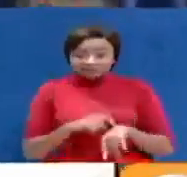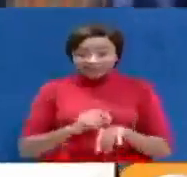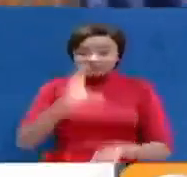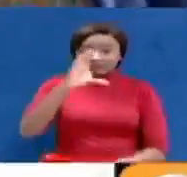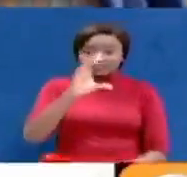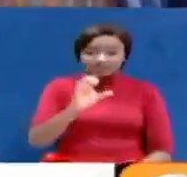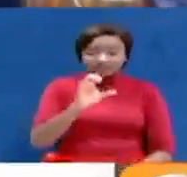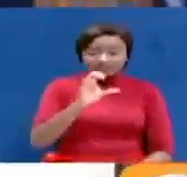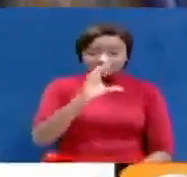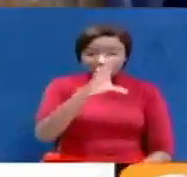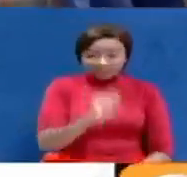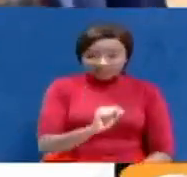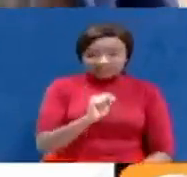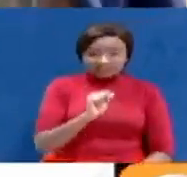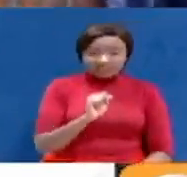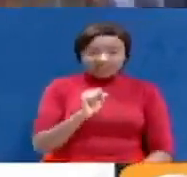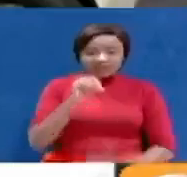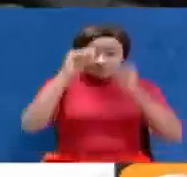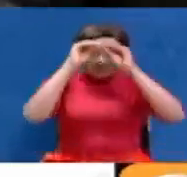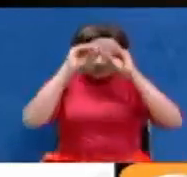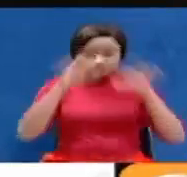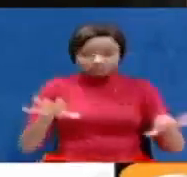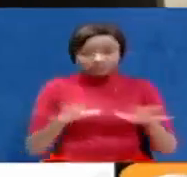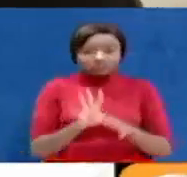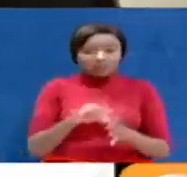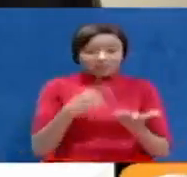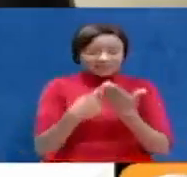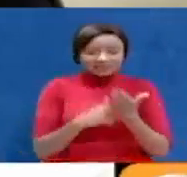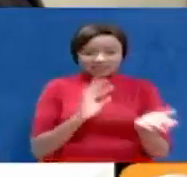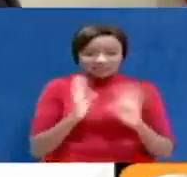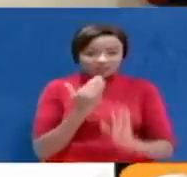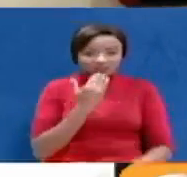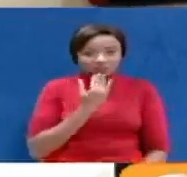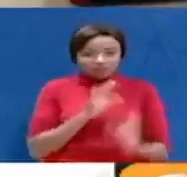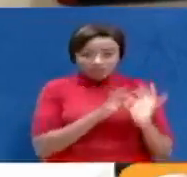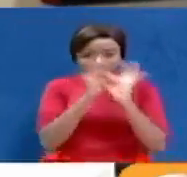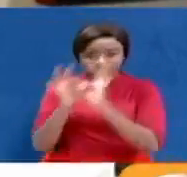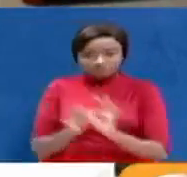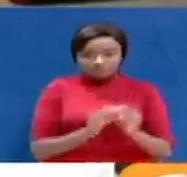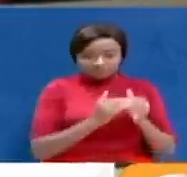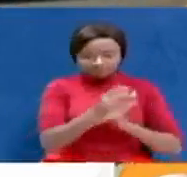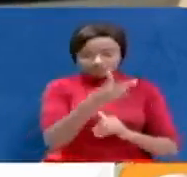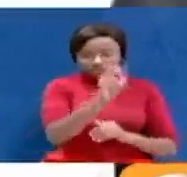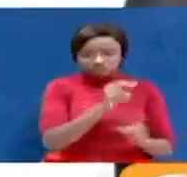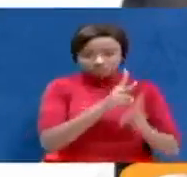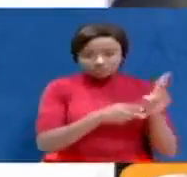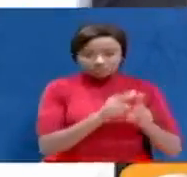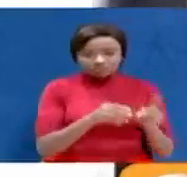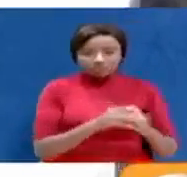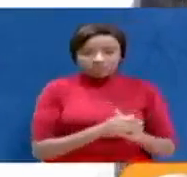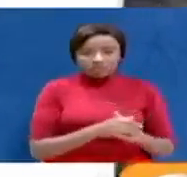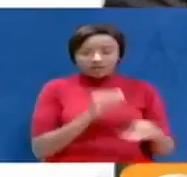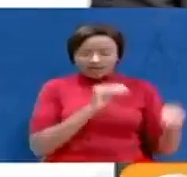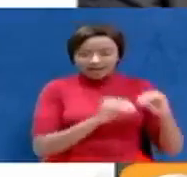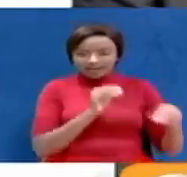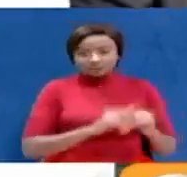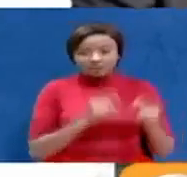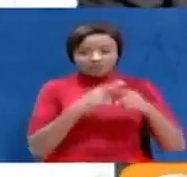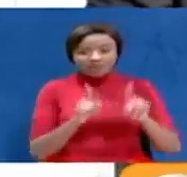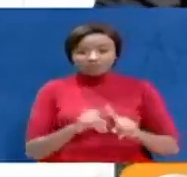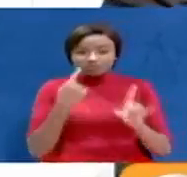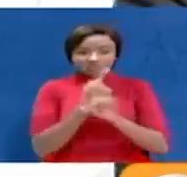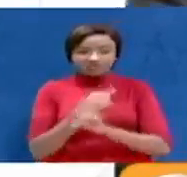Cabinet Secretary Eugene Wamalwa and other leaders to discuss Luhya unity ahead of 2022 elections was handled, with the set measures